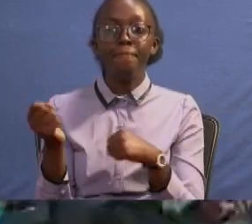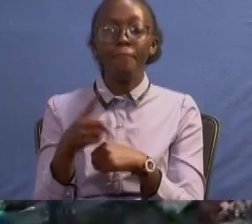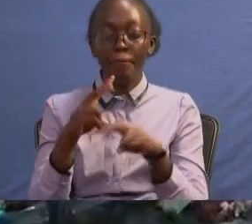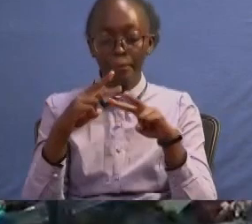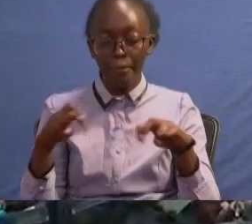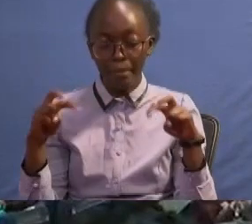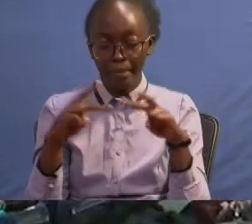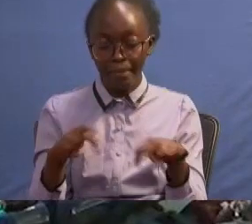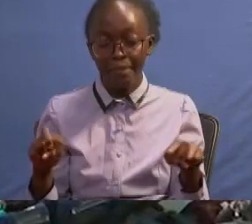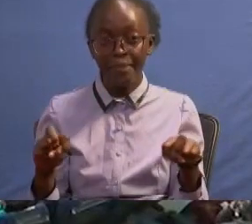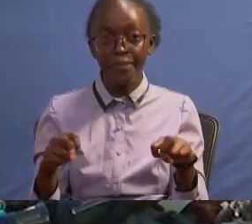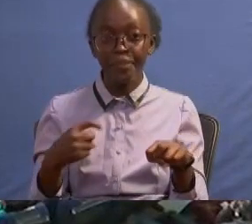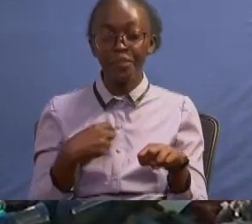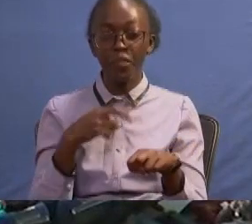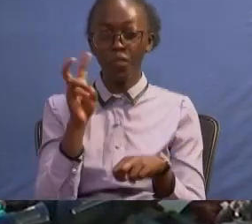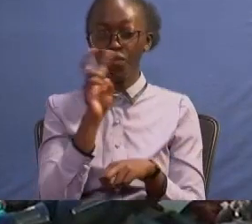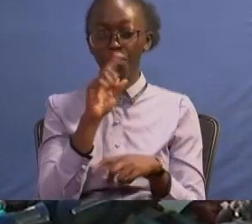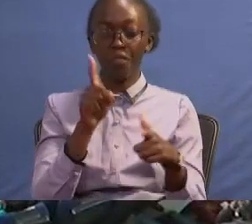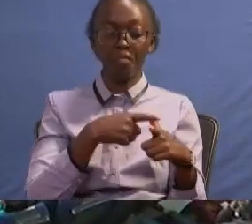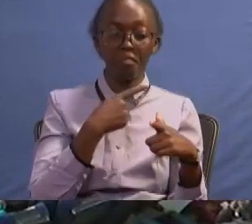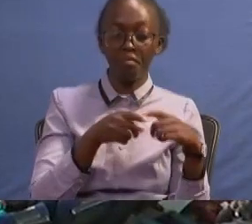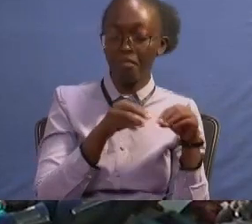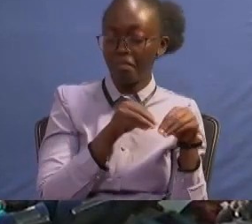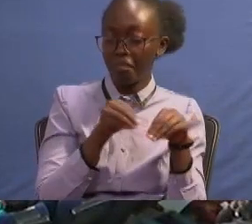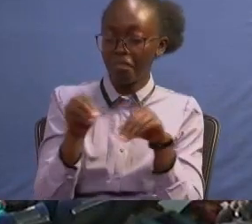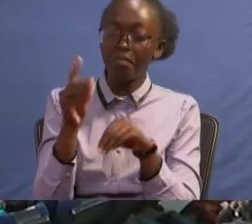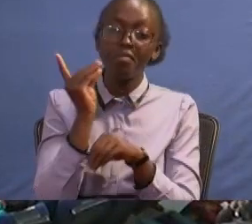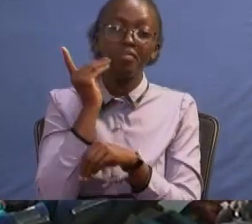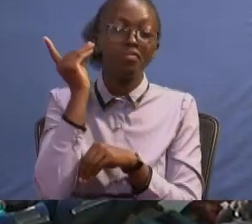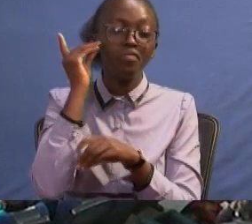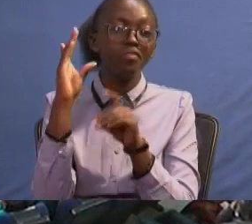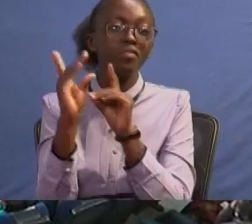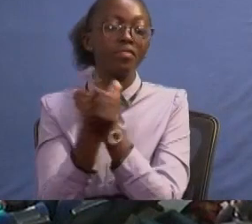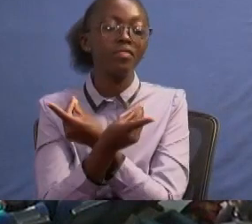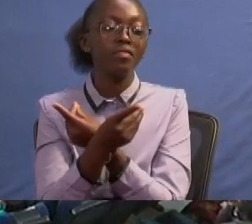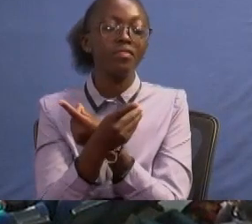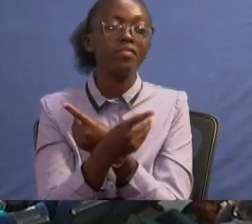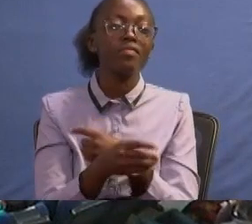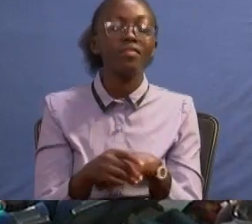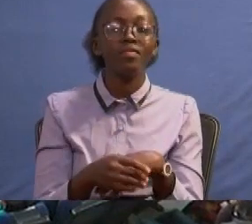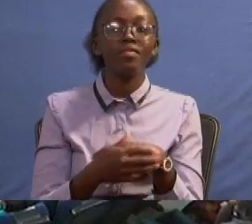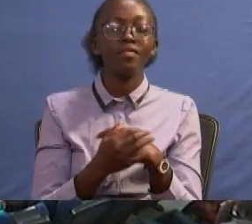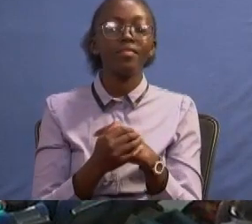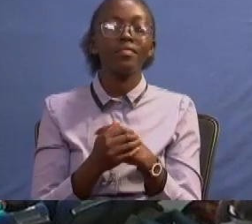I would see him and I would move to another dorm because I was not interested.